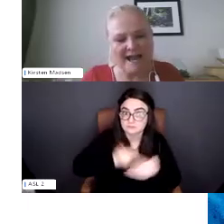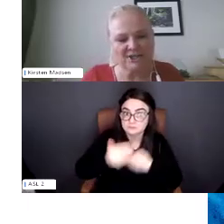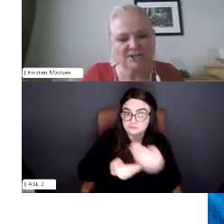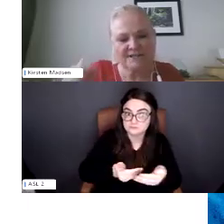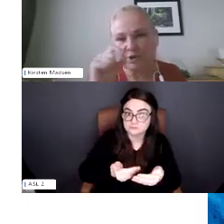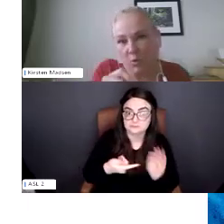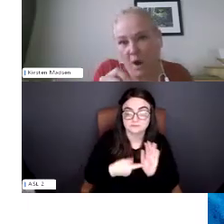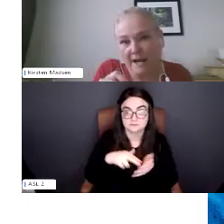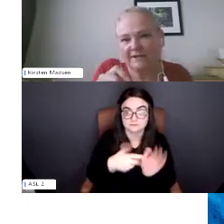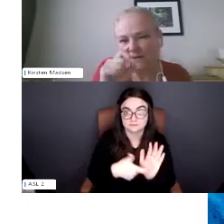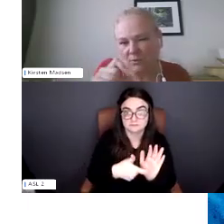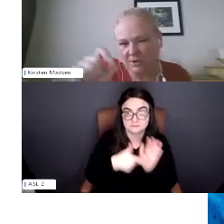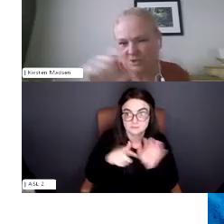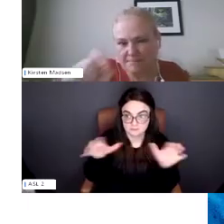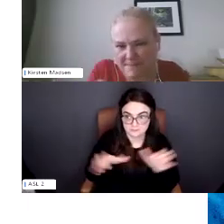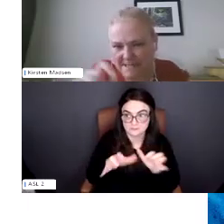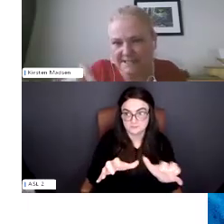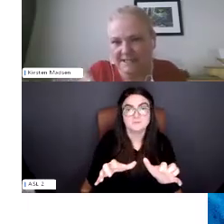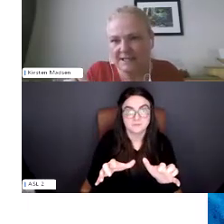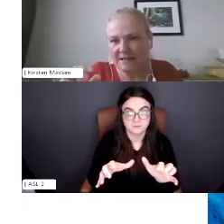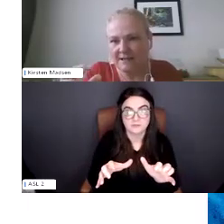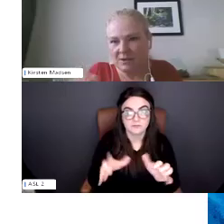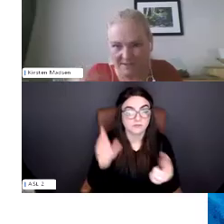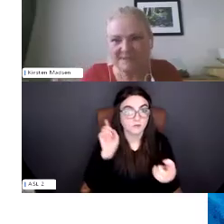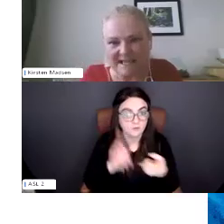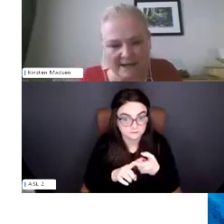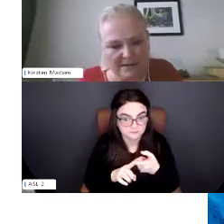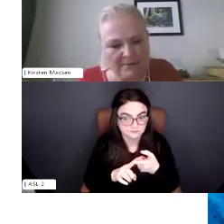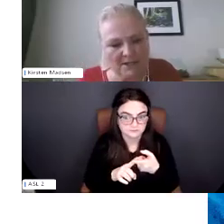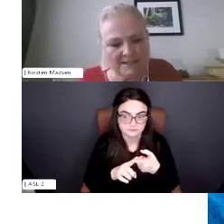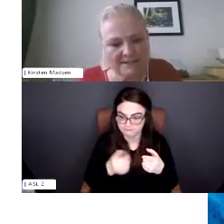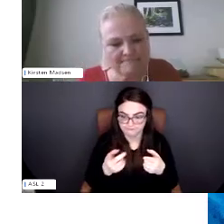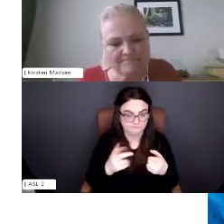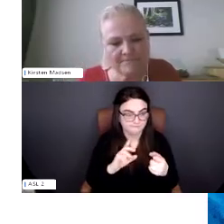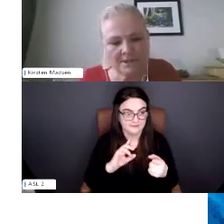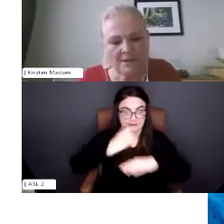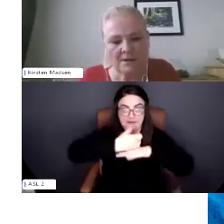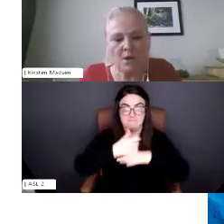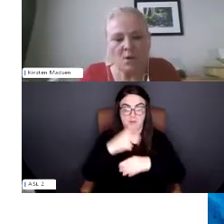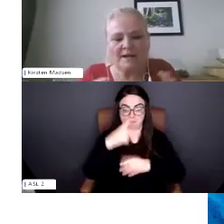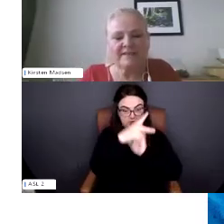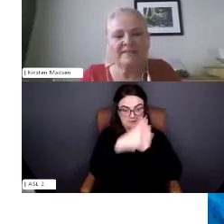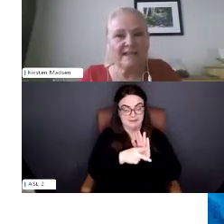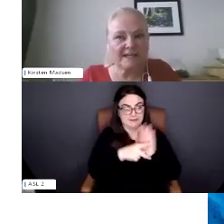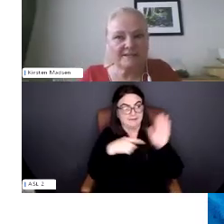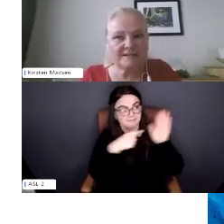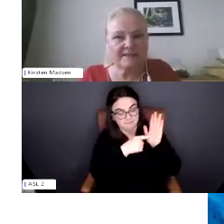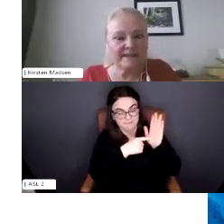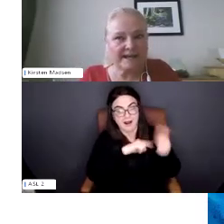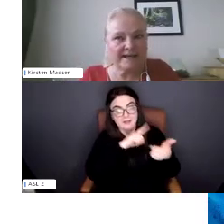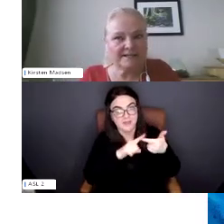required actions required in order to meet what's been set out in the policy. One of the